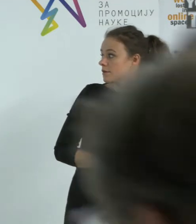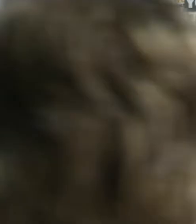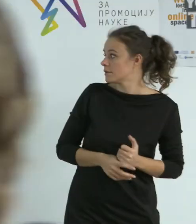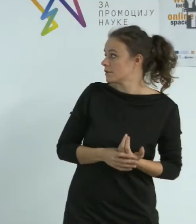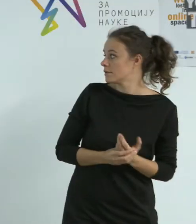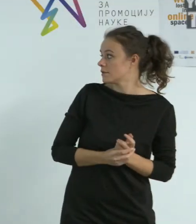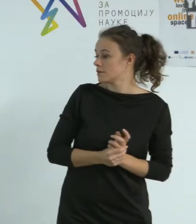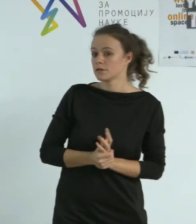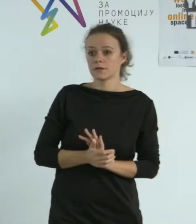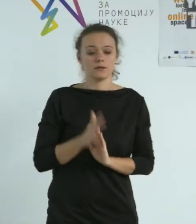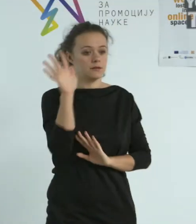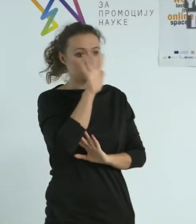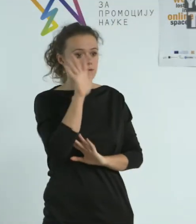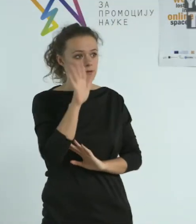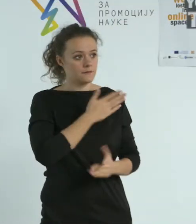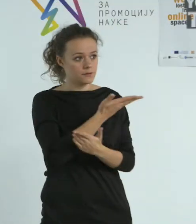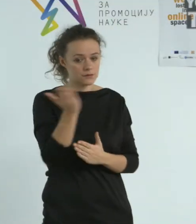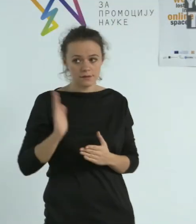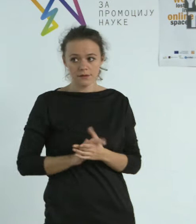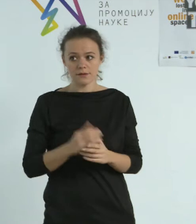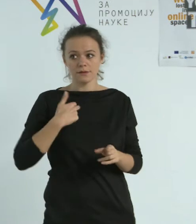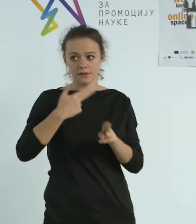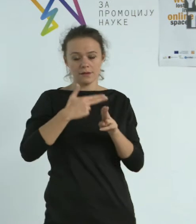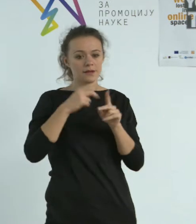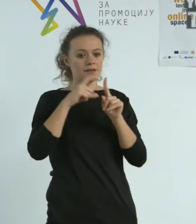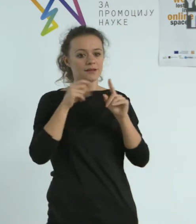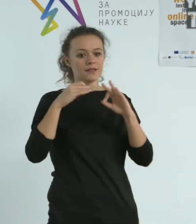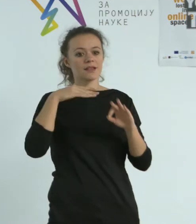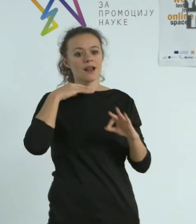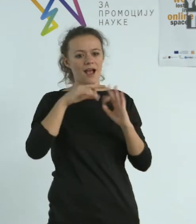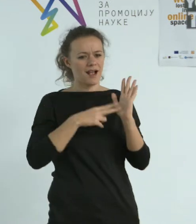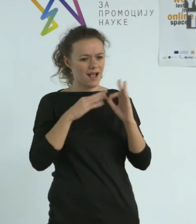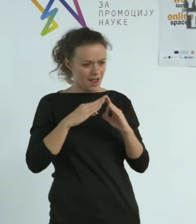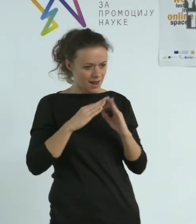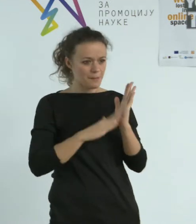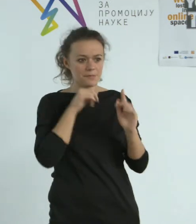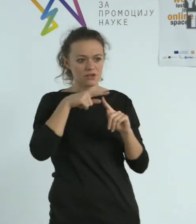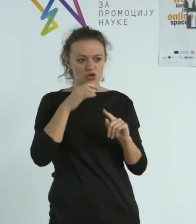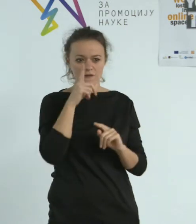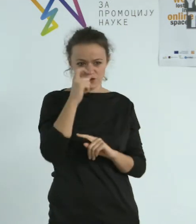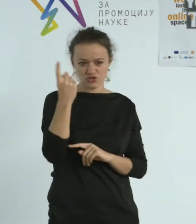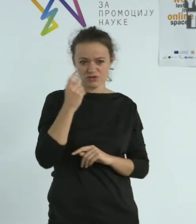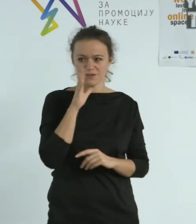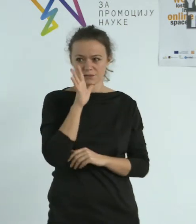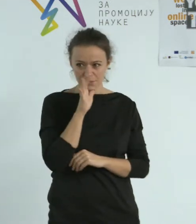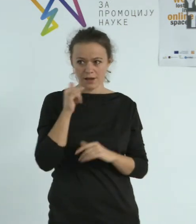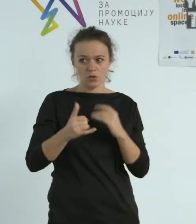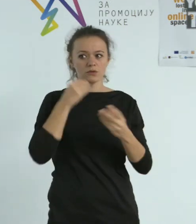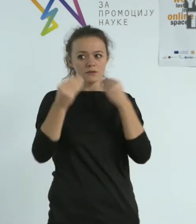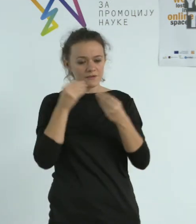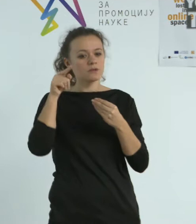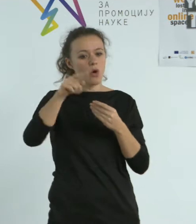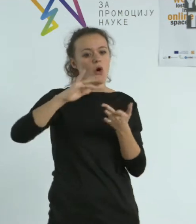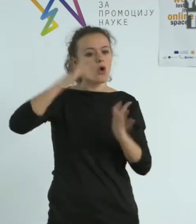Hey everyone. My name is Dragana Mitrovic, and I'm from Macedonia, and I'm going to speak about our online